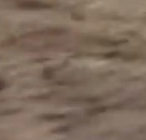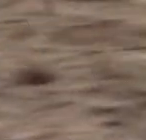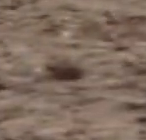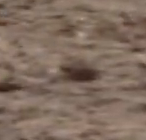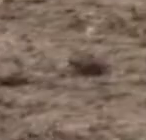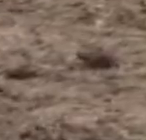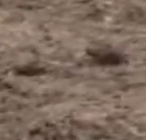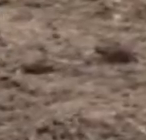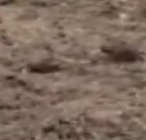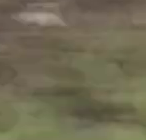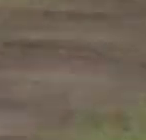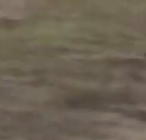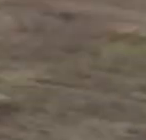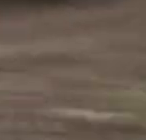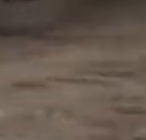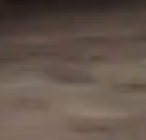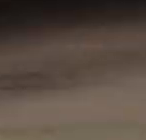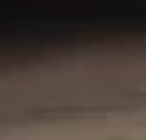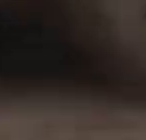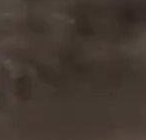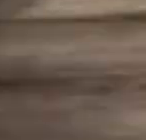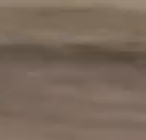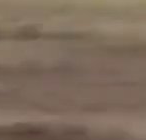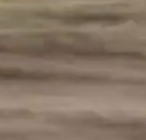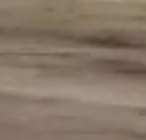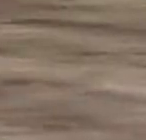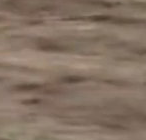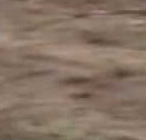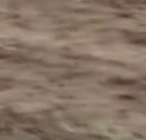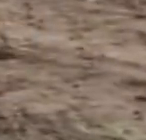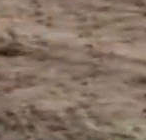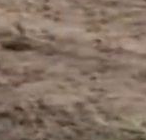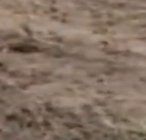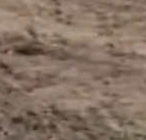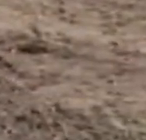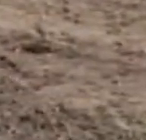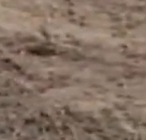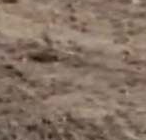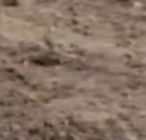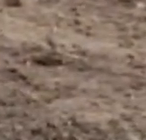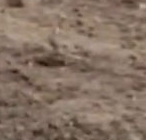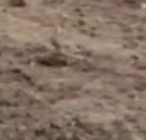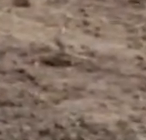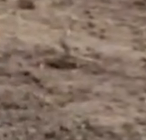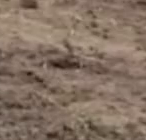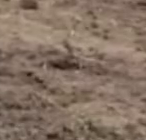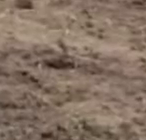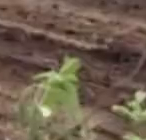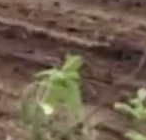up against Rajveer Thethi and Zubir Manji.